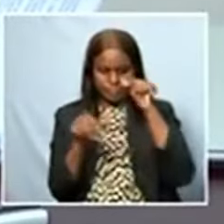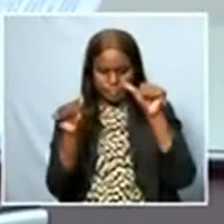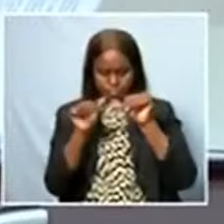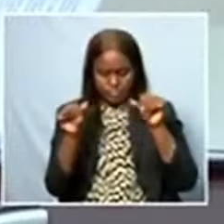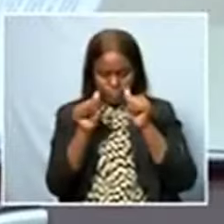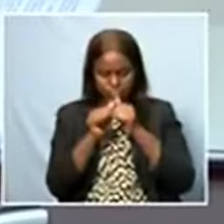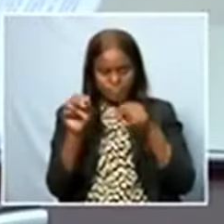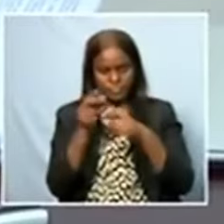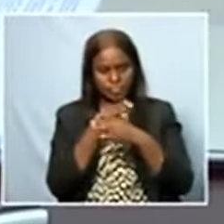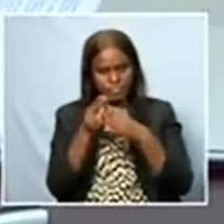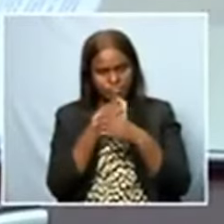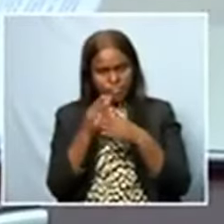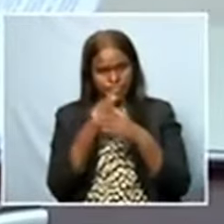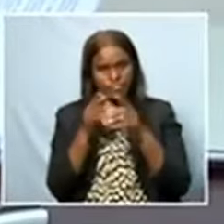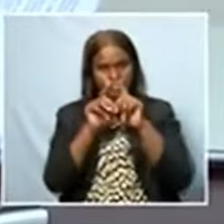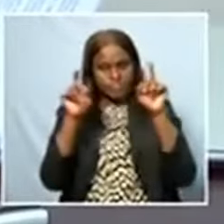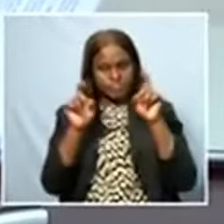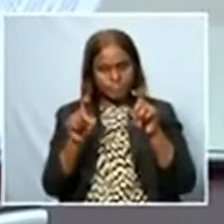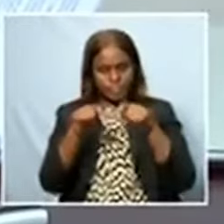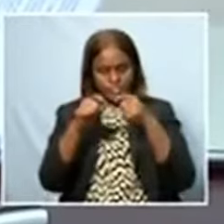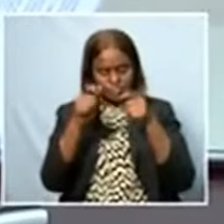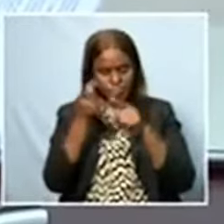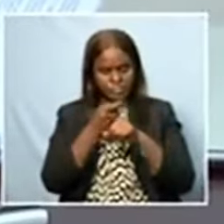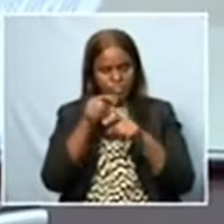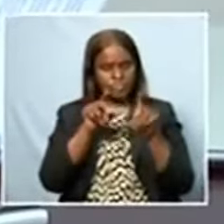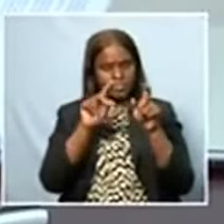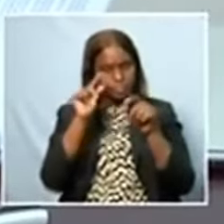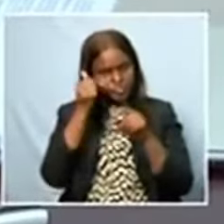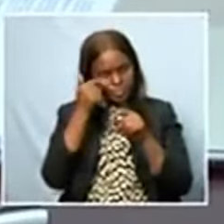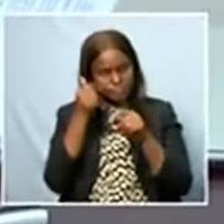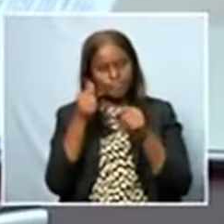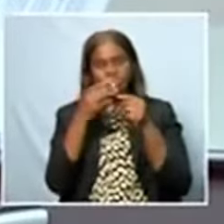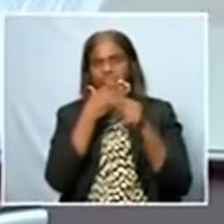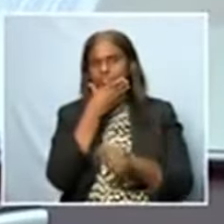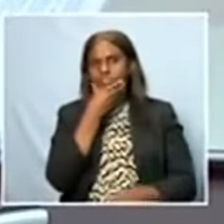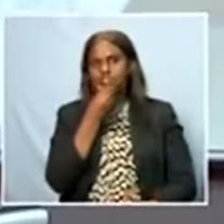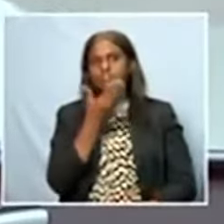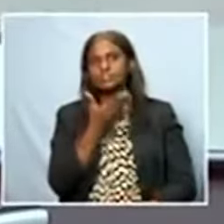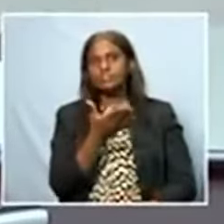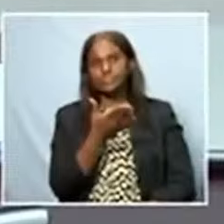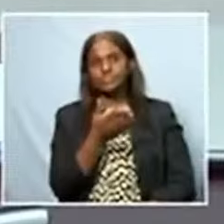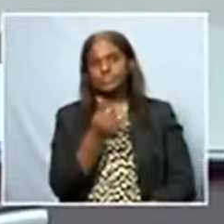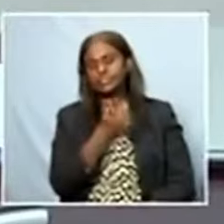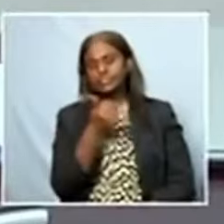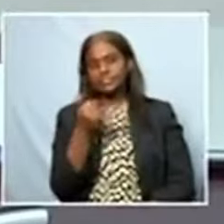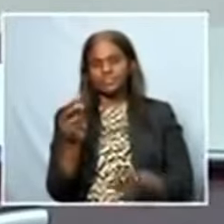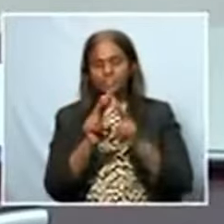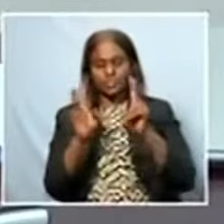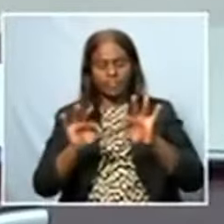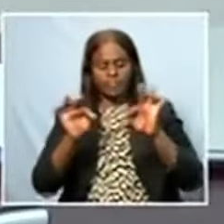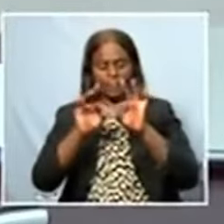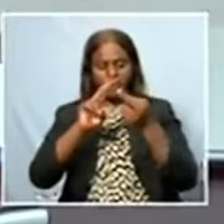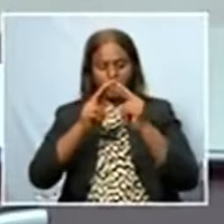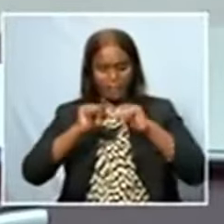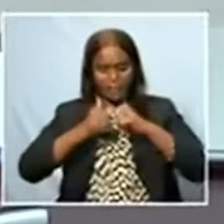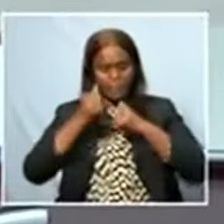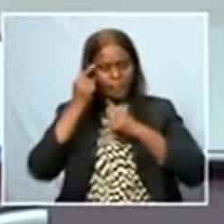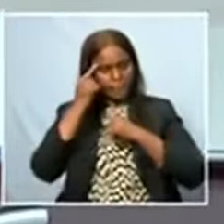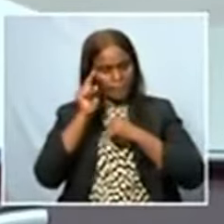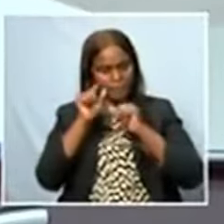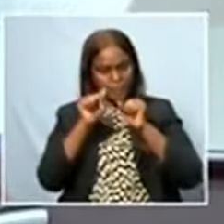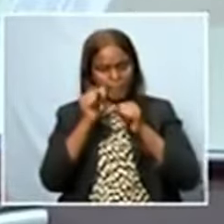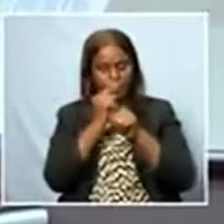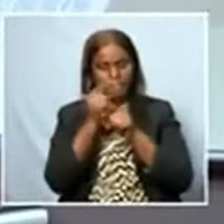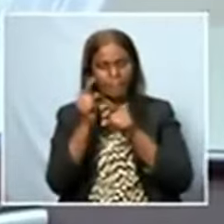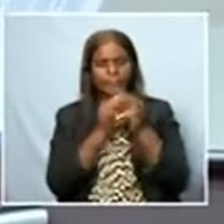and valuation certificate issued by the Mineral Regulations Commission. That's another key reform there we thought we could just